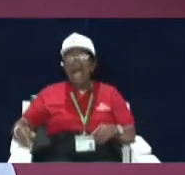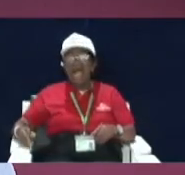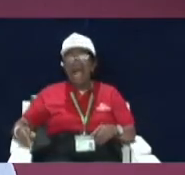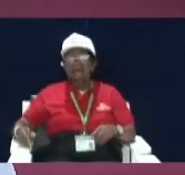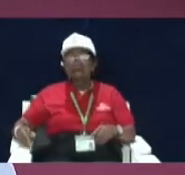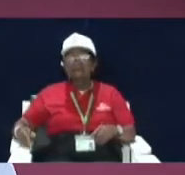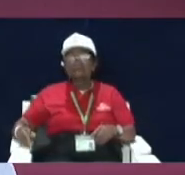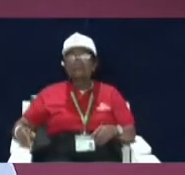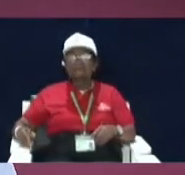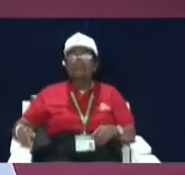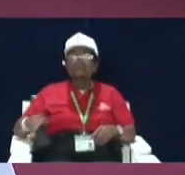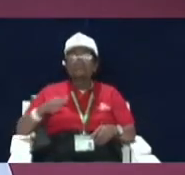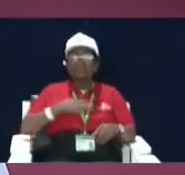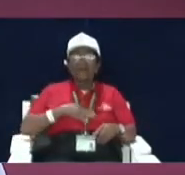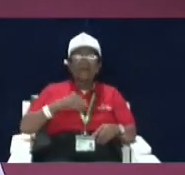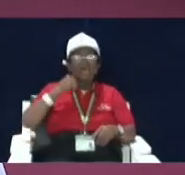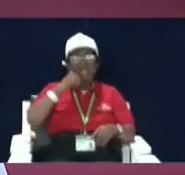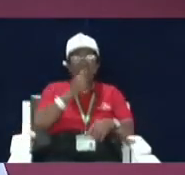my daughter who spoke,